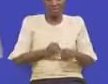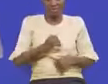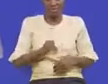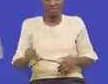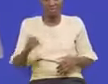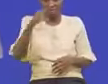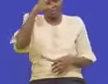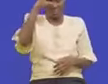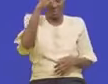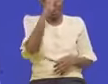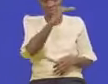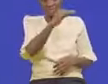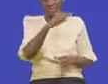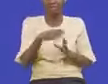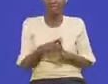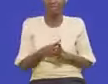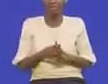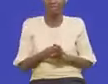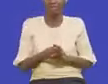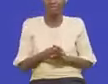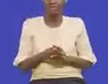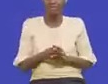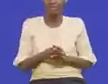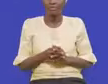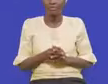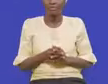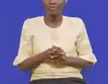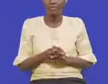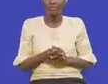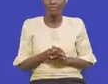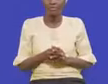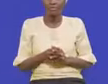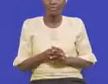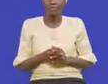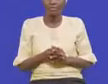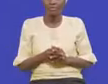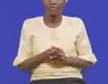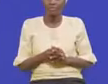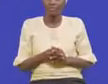Eƒe mlayi kpɔkpɔ kple eƒe dɔmenyɔ na dɔlelawo.